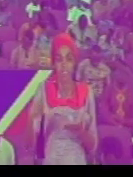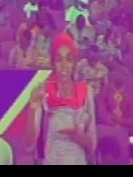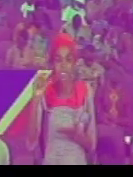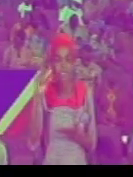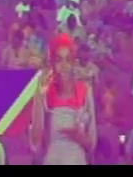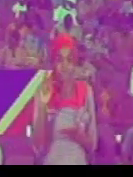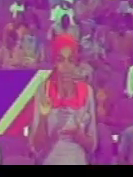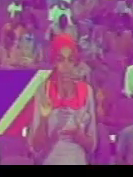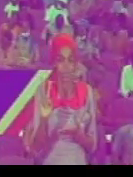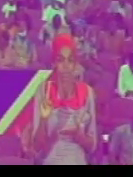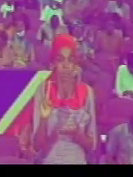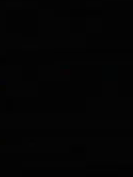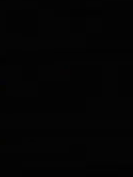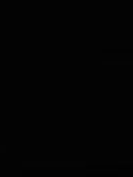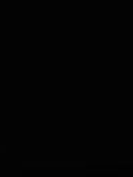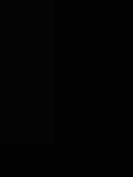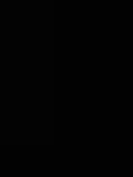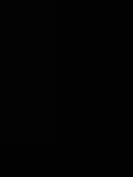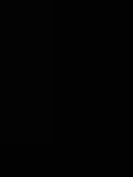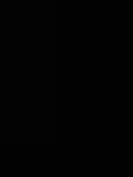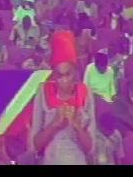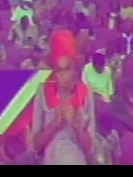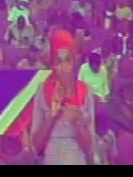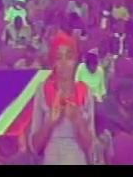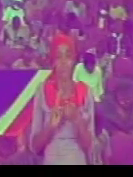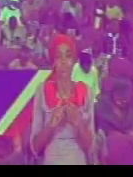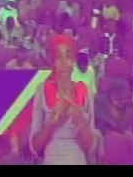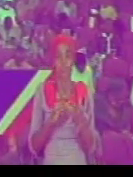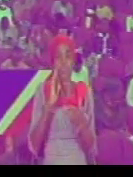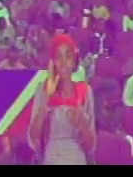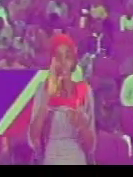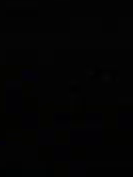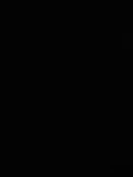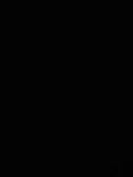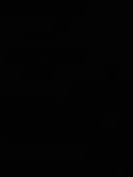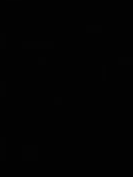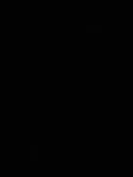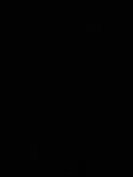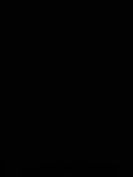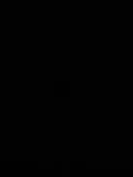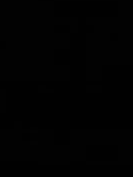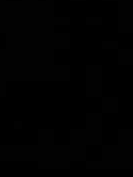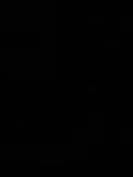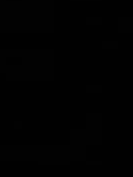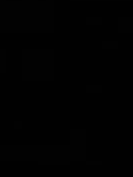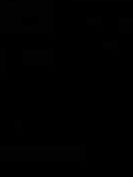tells us, I will worship toward thy holy temple and praise thy